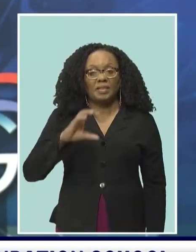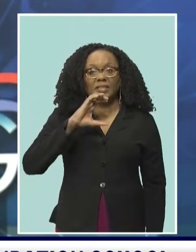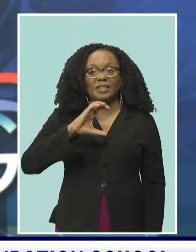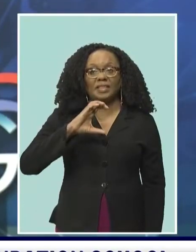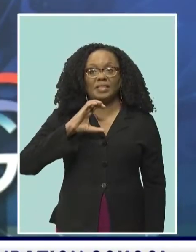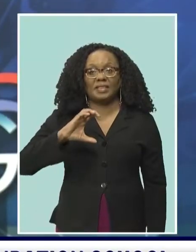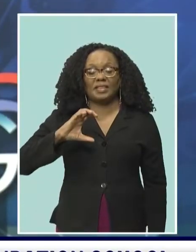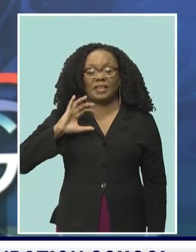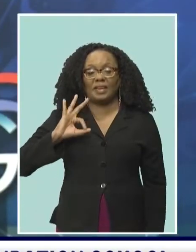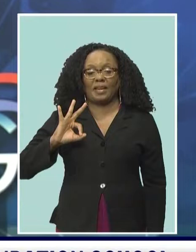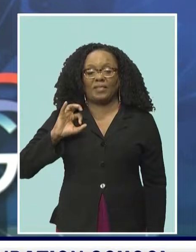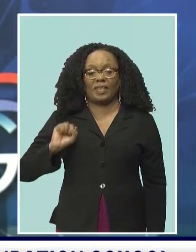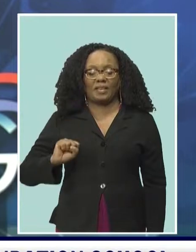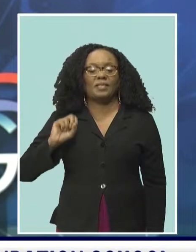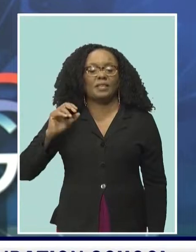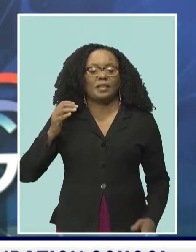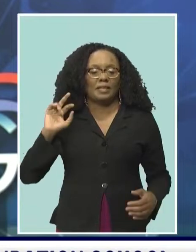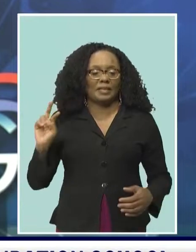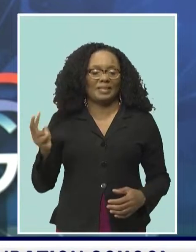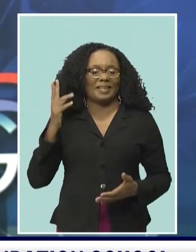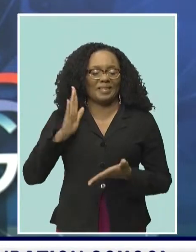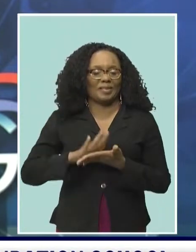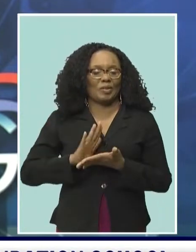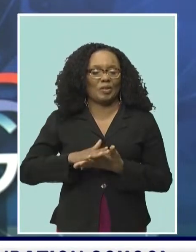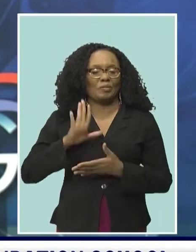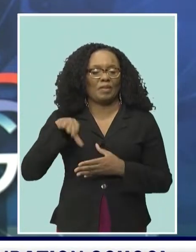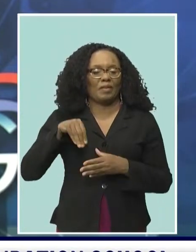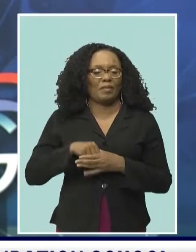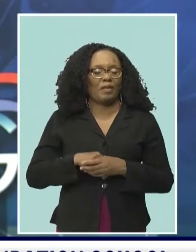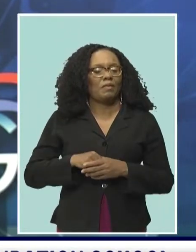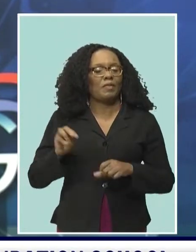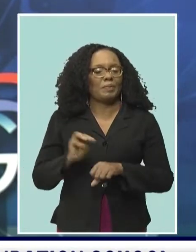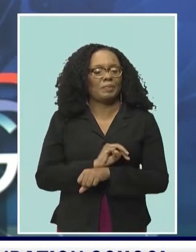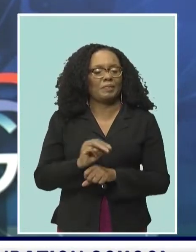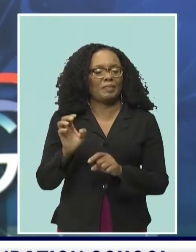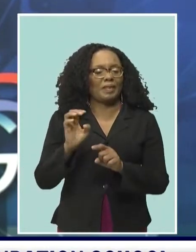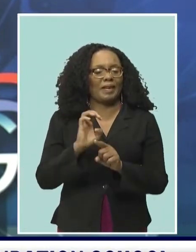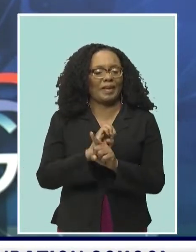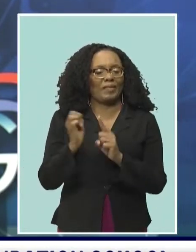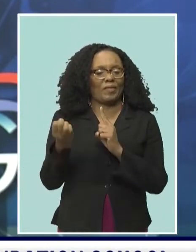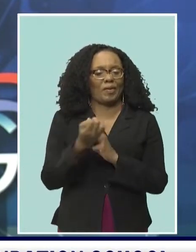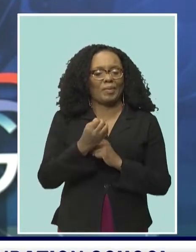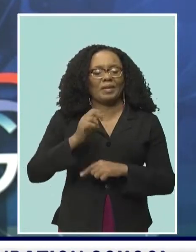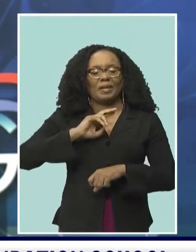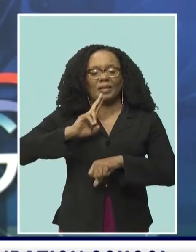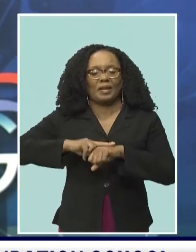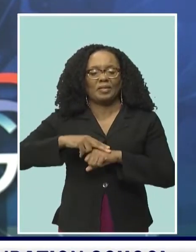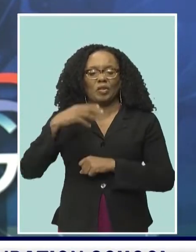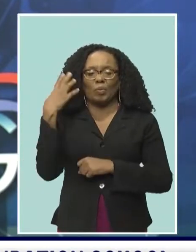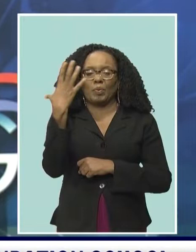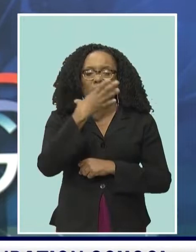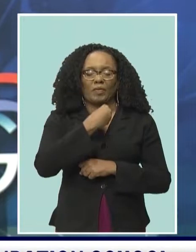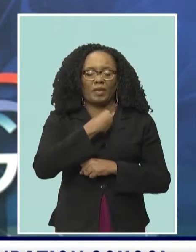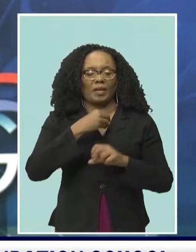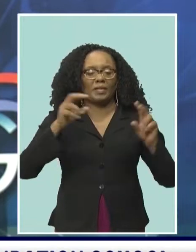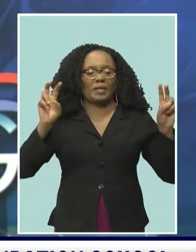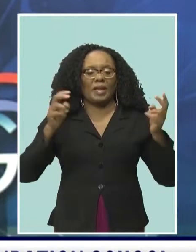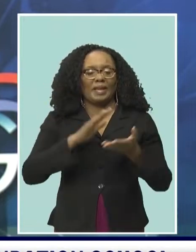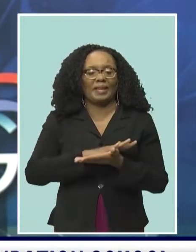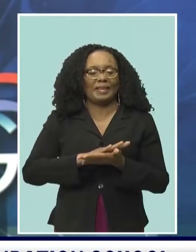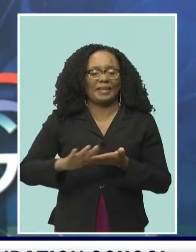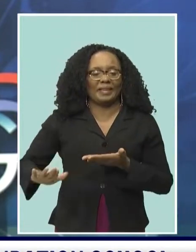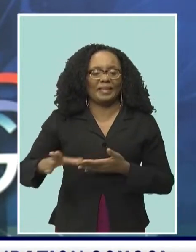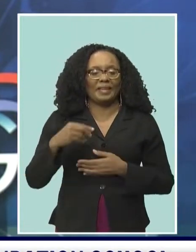Foundation has become the second school to be part of the Ministry of Environment and National Beautification's Clean and Green program. Following